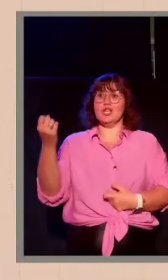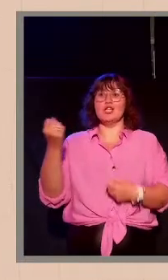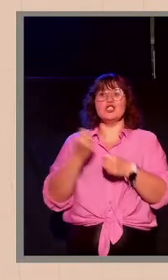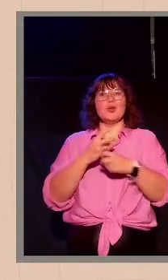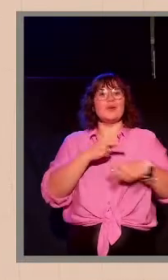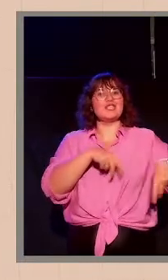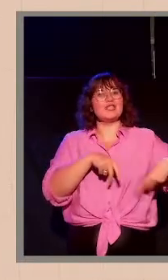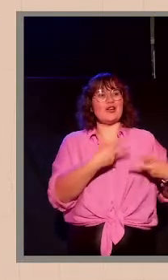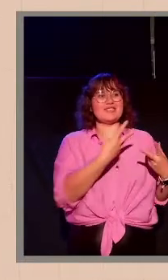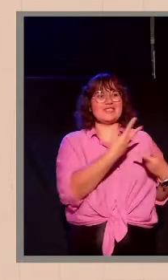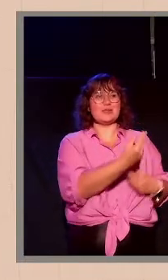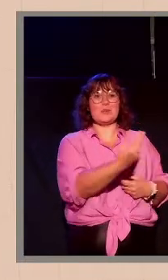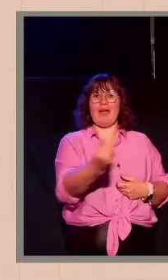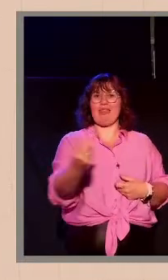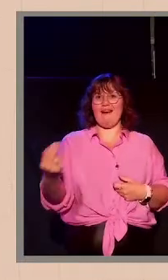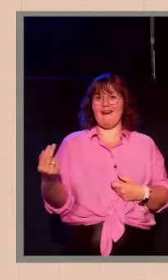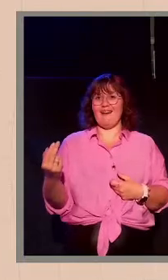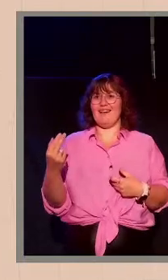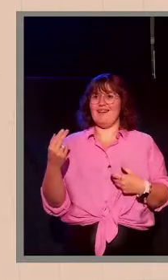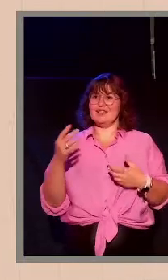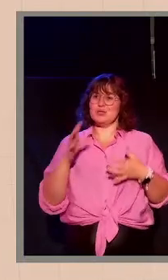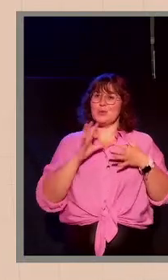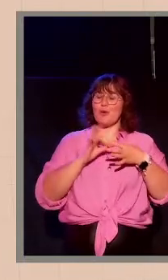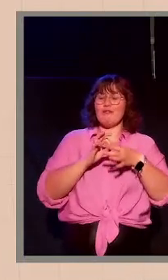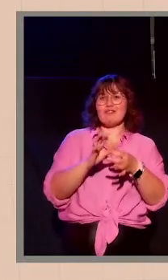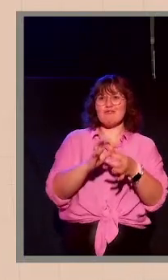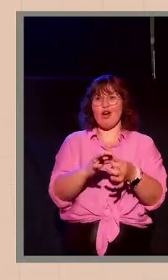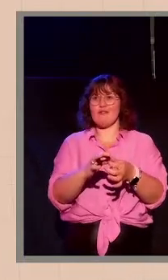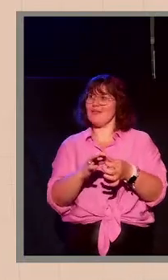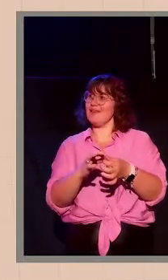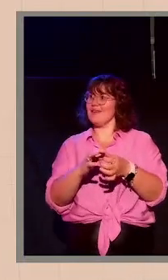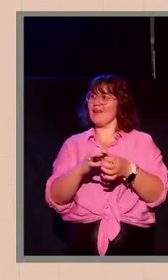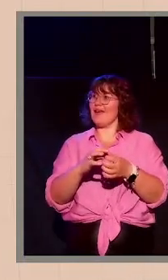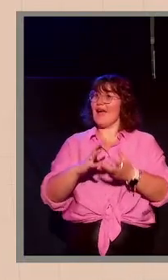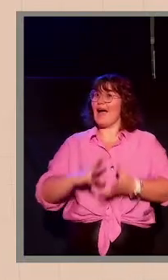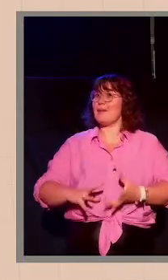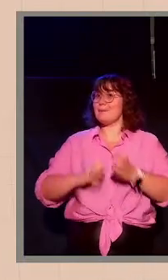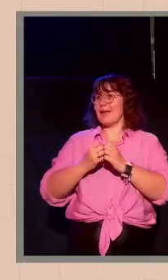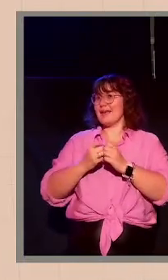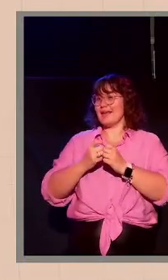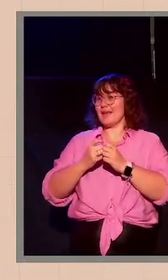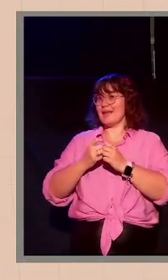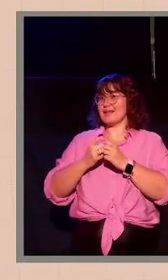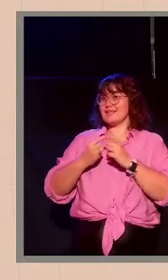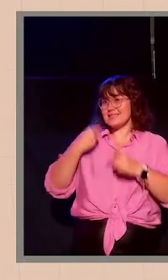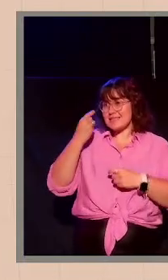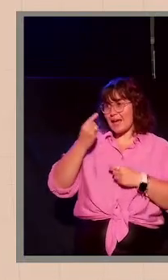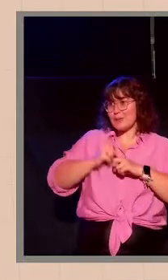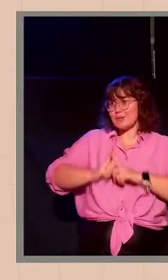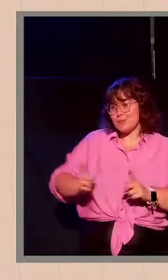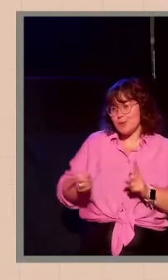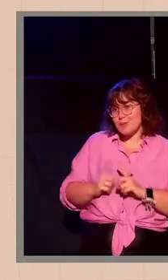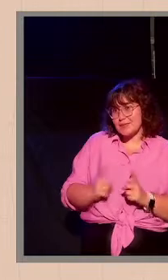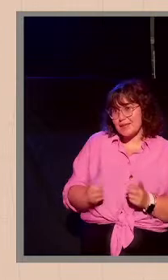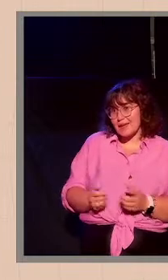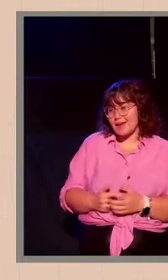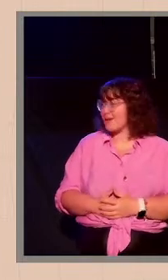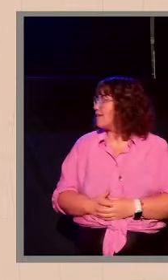little dance pieces, doing little choreographies, doing little kind of theatre performances.